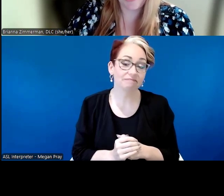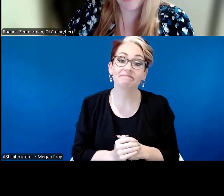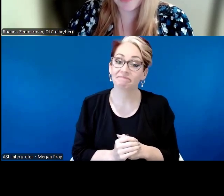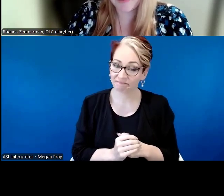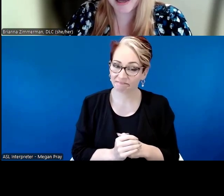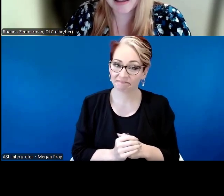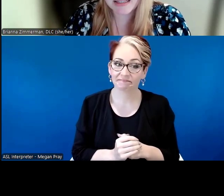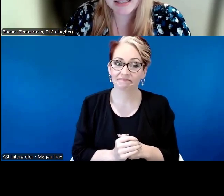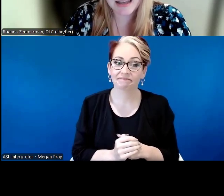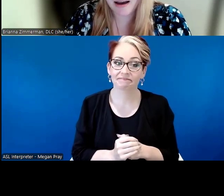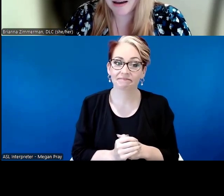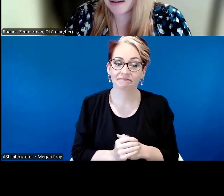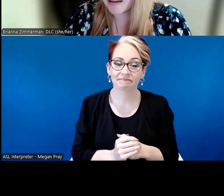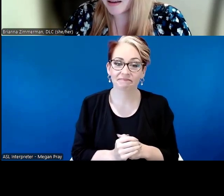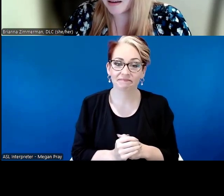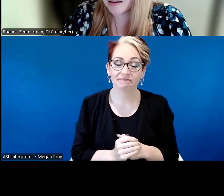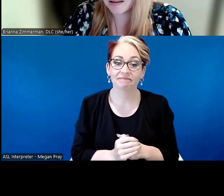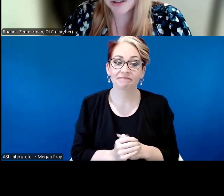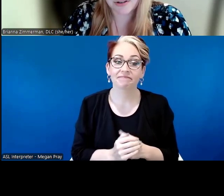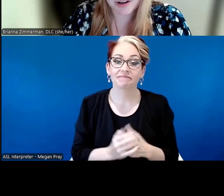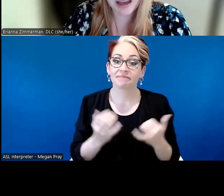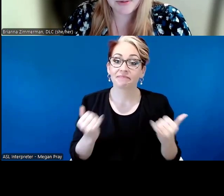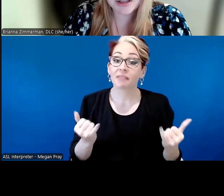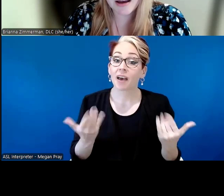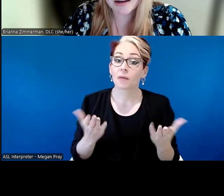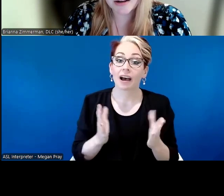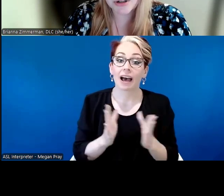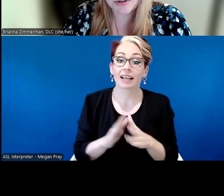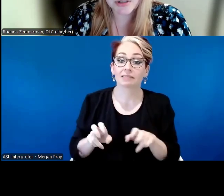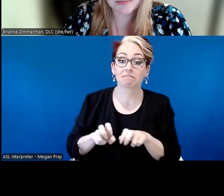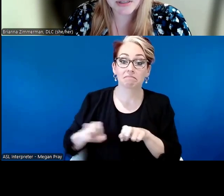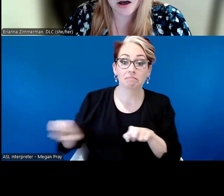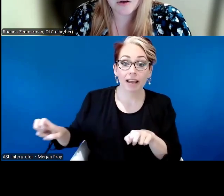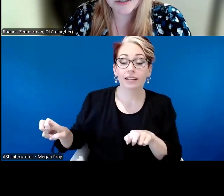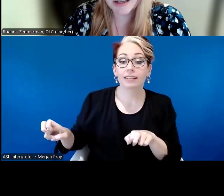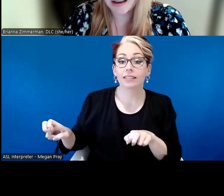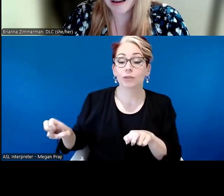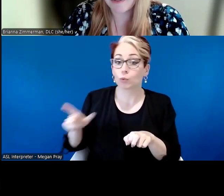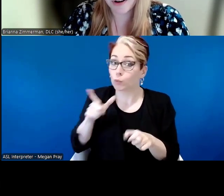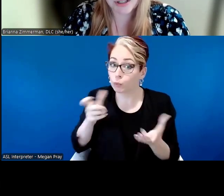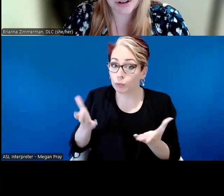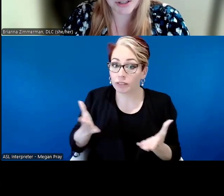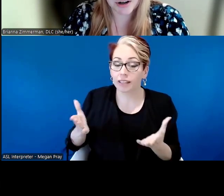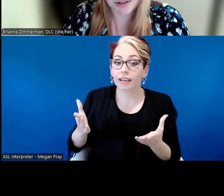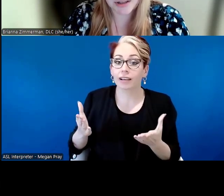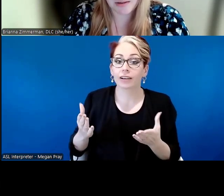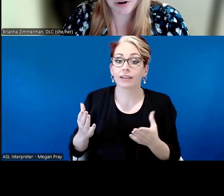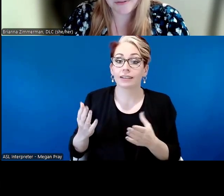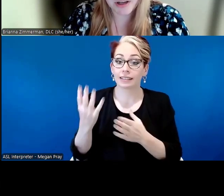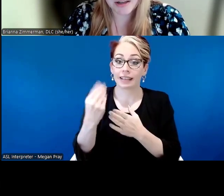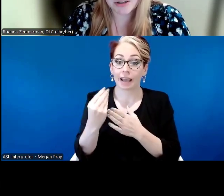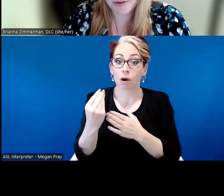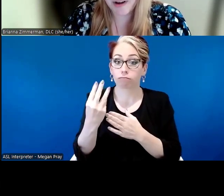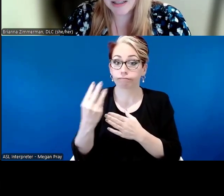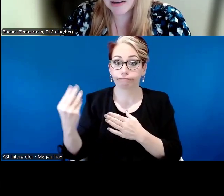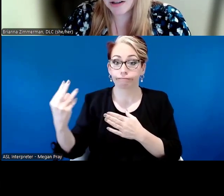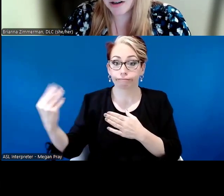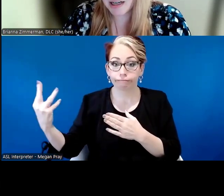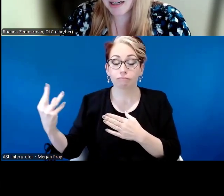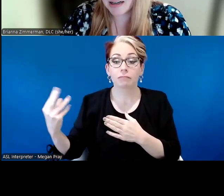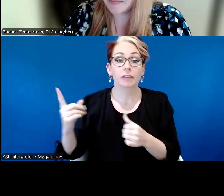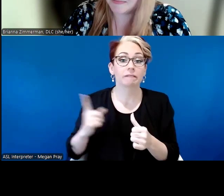So now I'll have the panelists turn their cameras on and introduce themselves. First, I'll start with Tom Murphy,